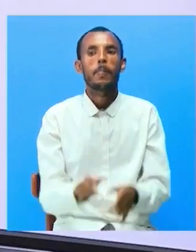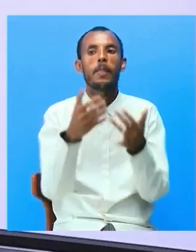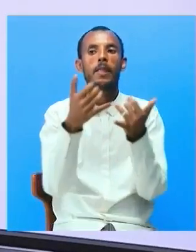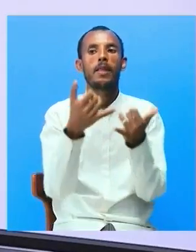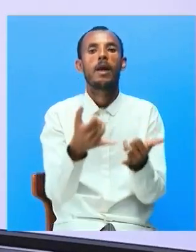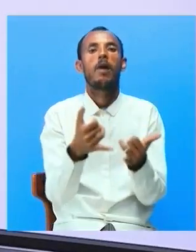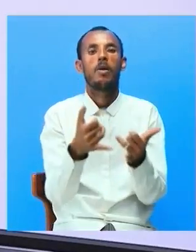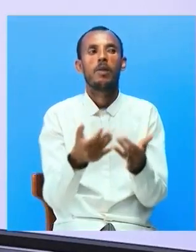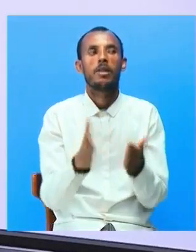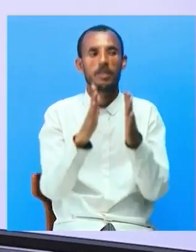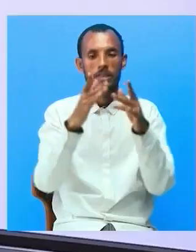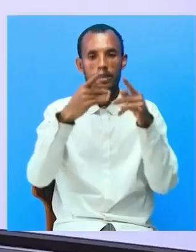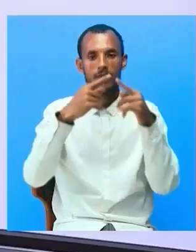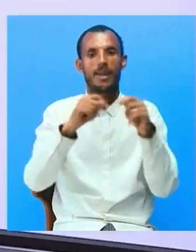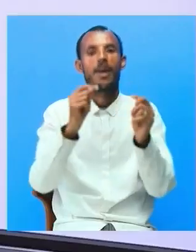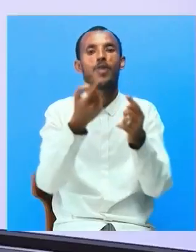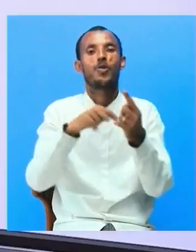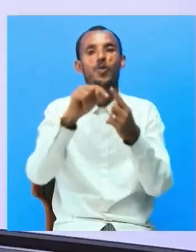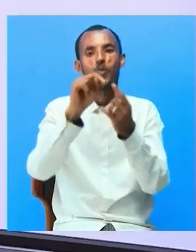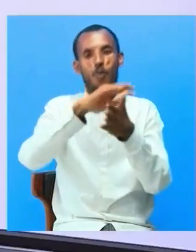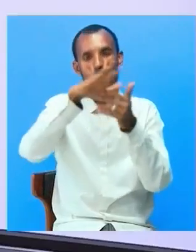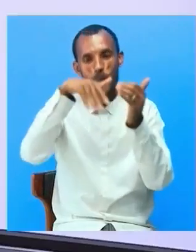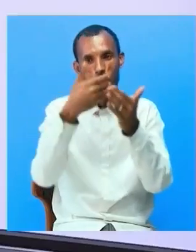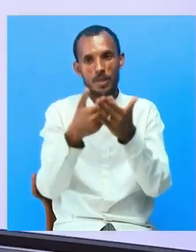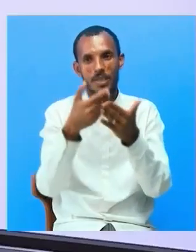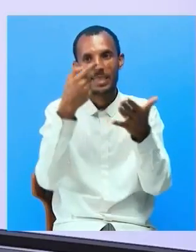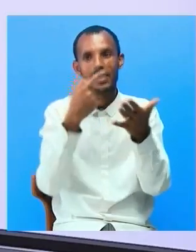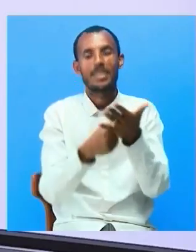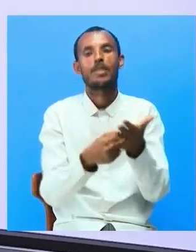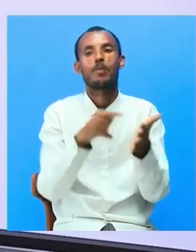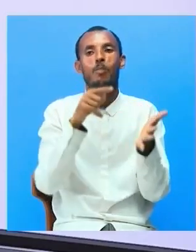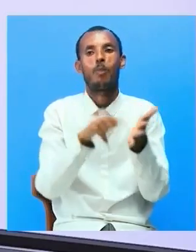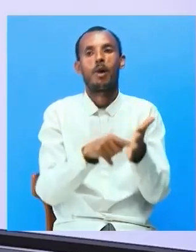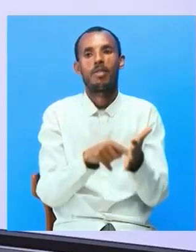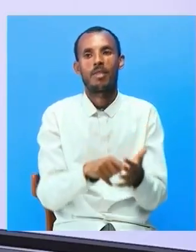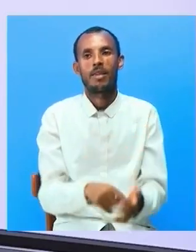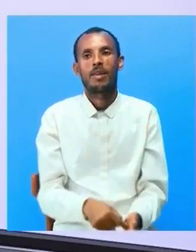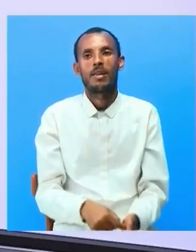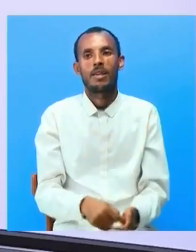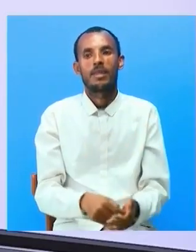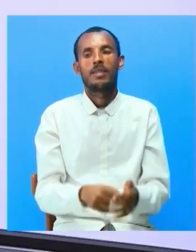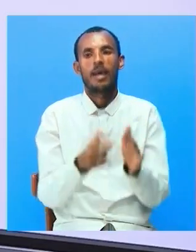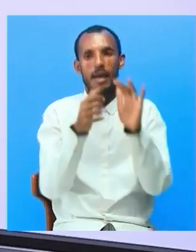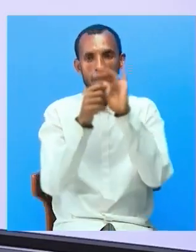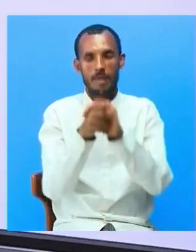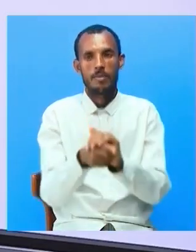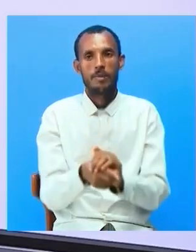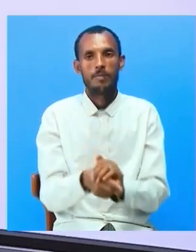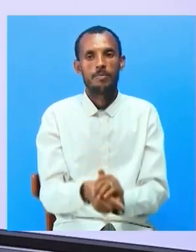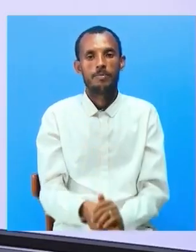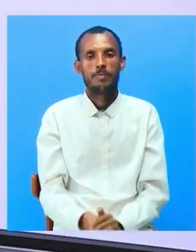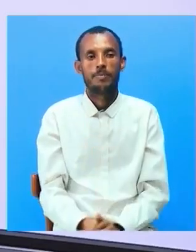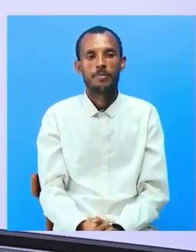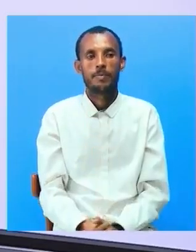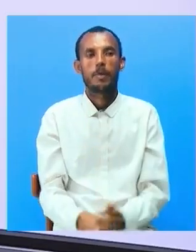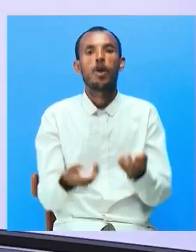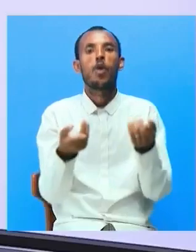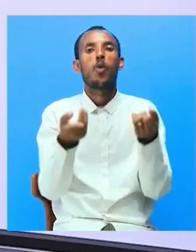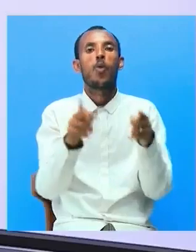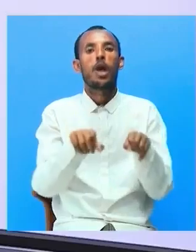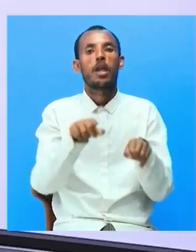Now, let's try to conclude a certain point from this example. When